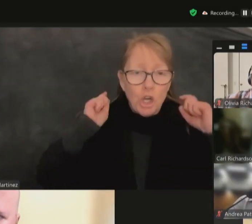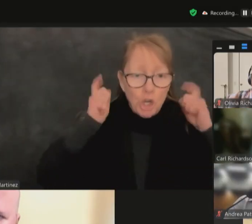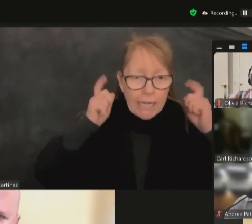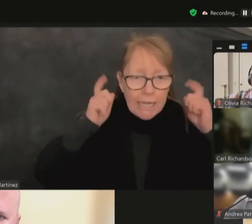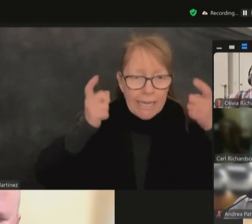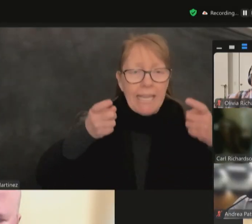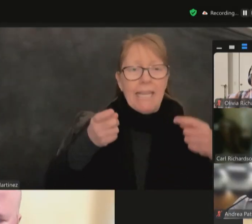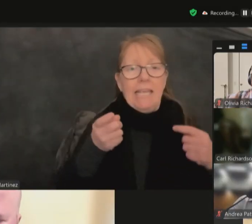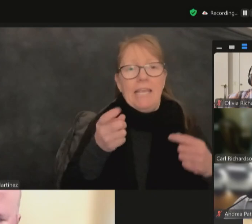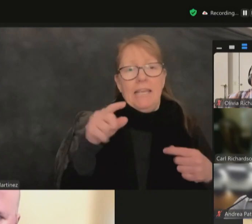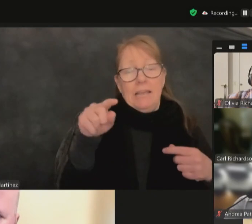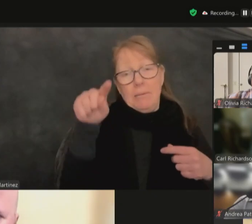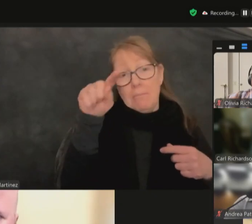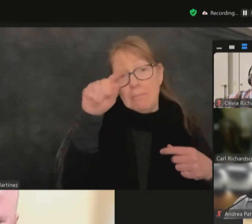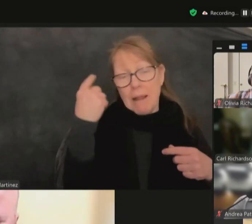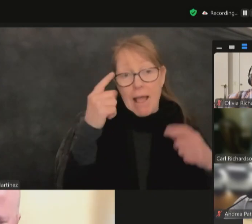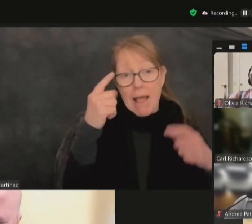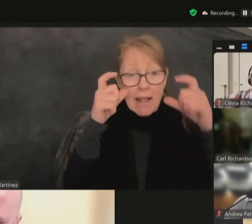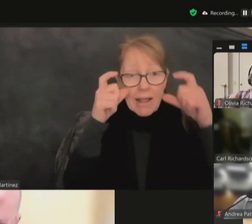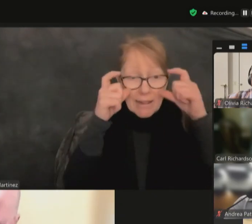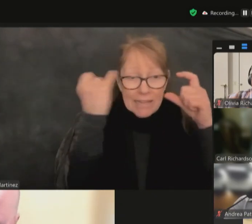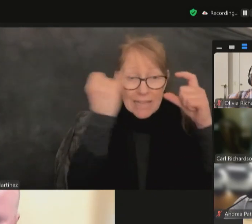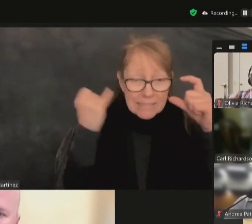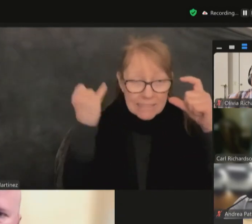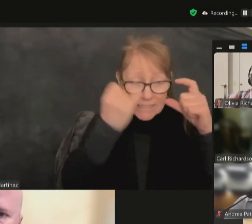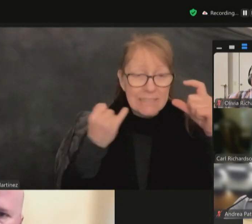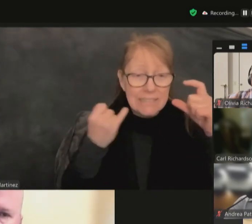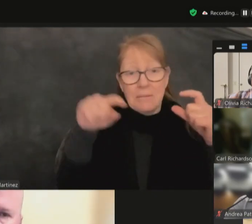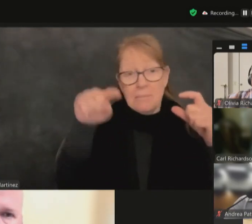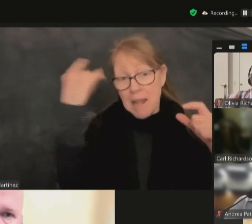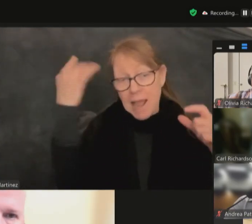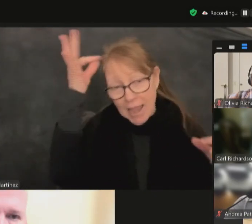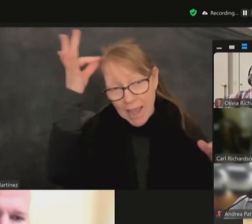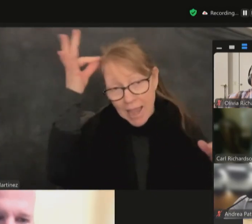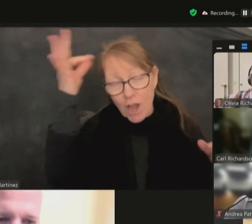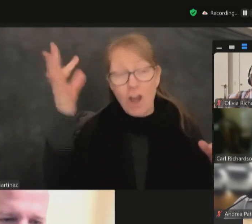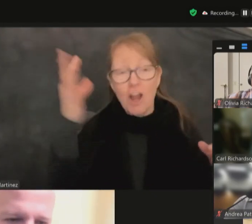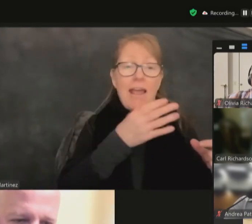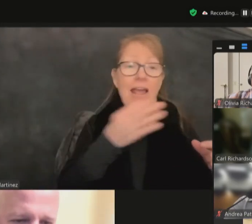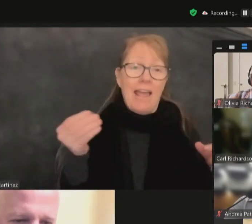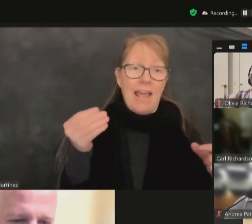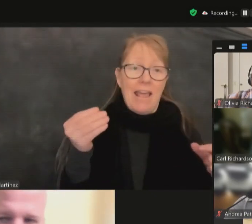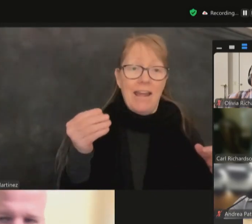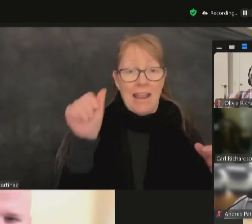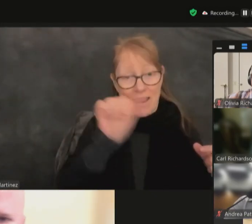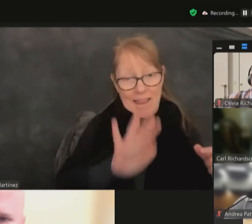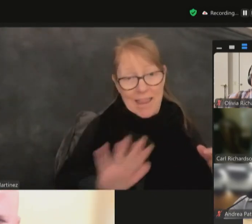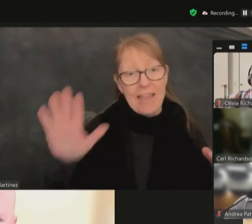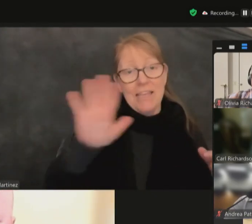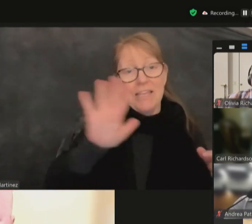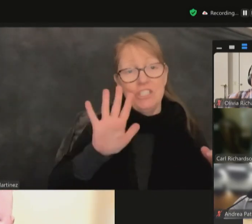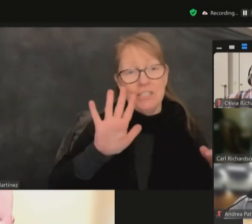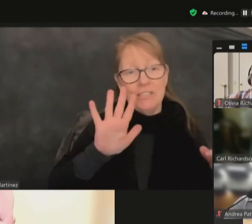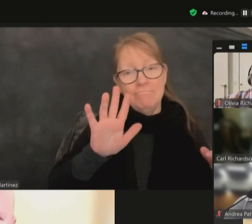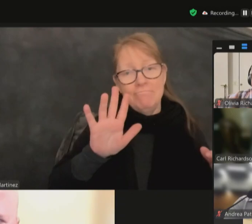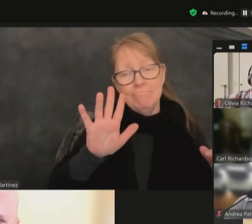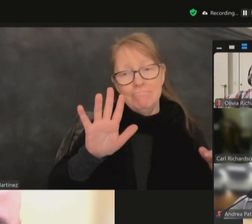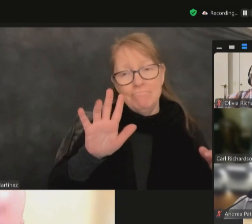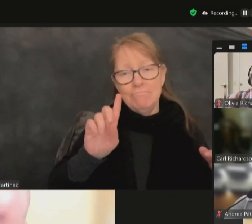black rimmed glasses, black hair, and Asian dude,